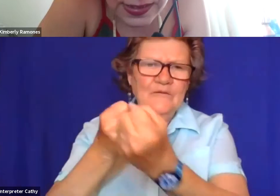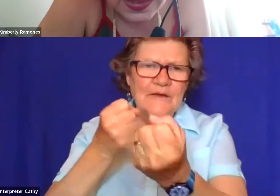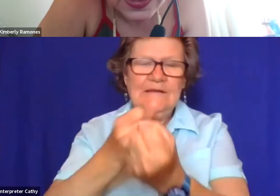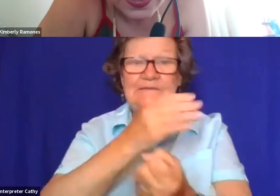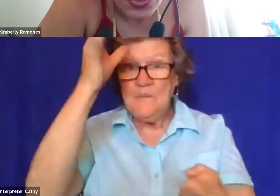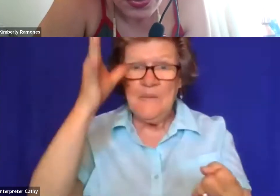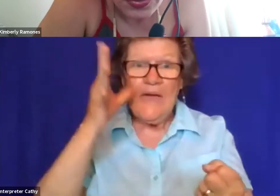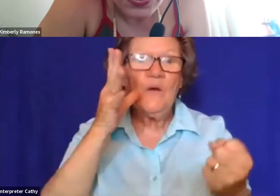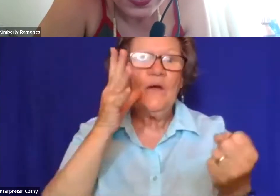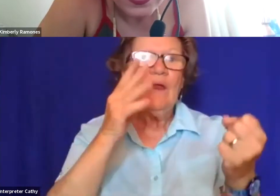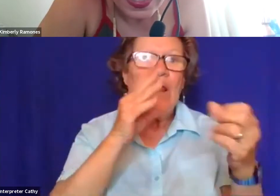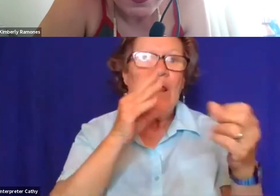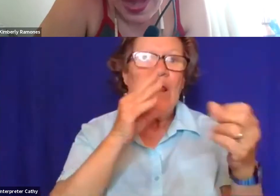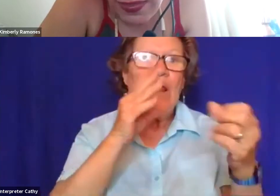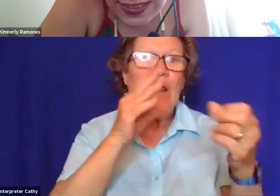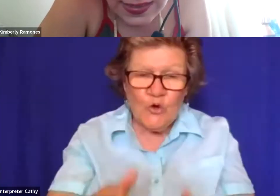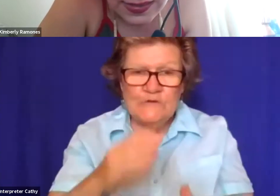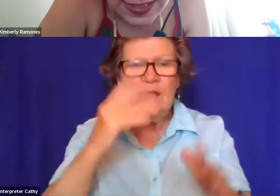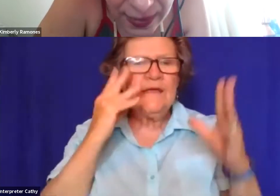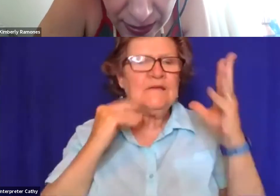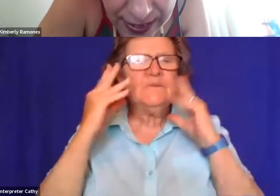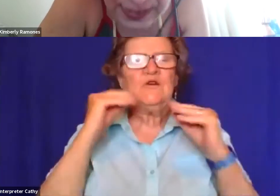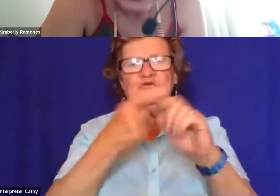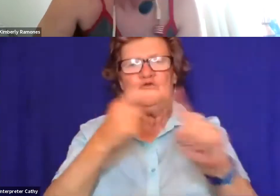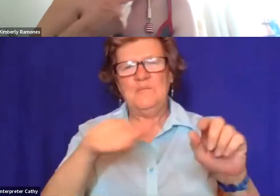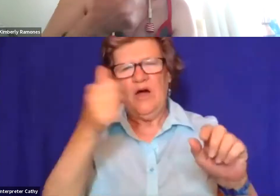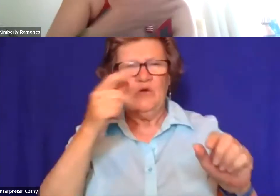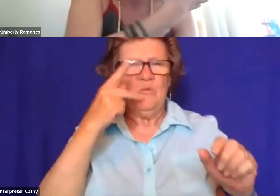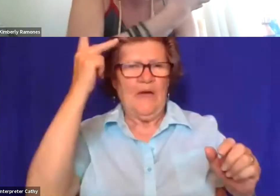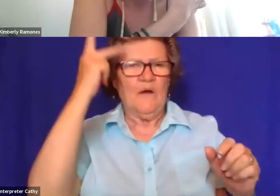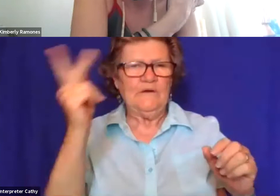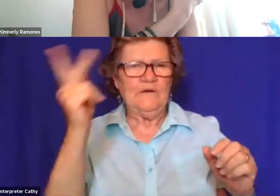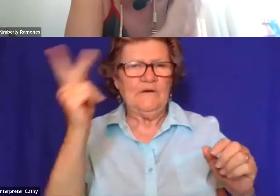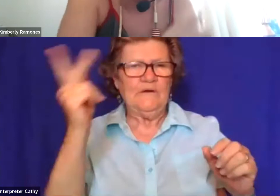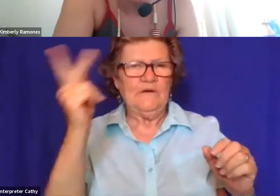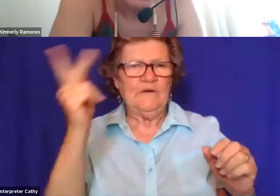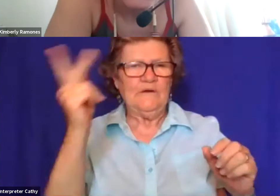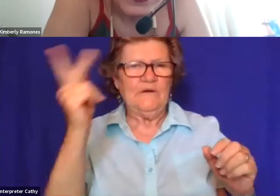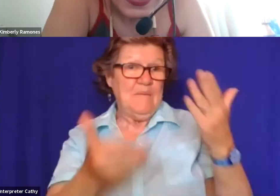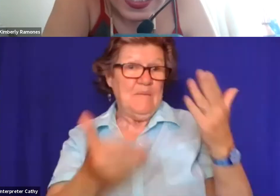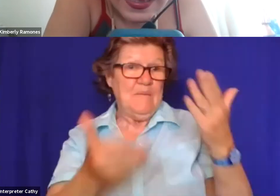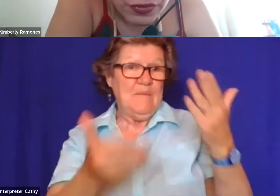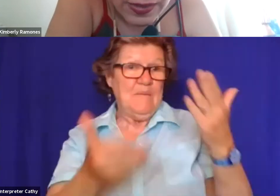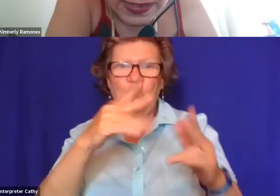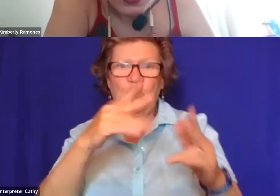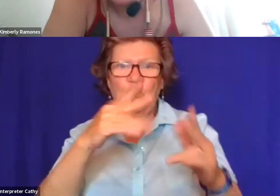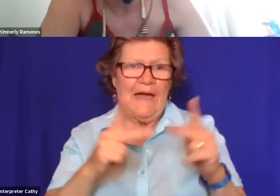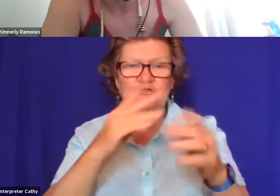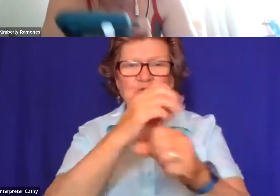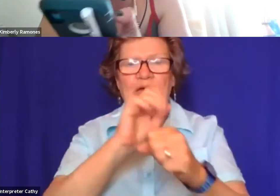and experiences from other parents. And so that might be a good place to